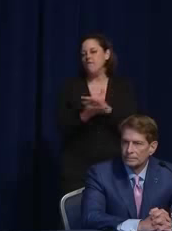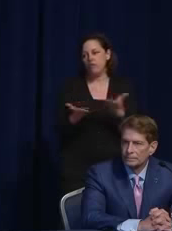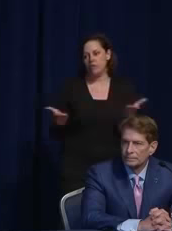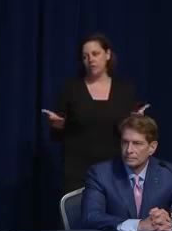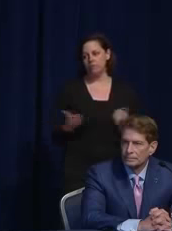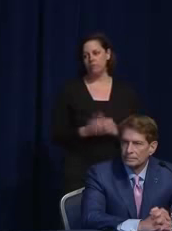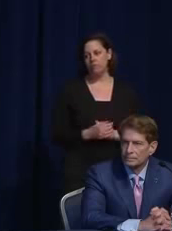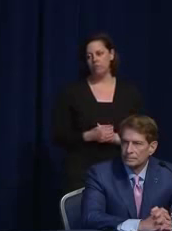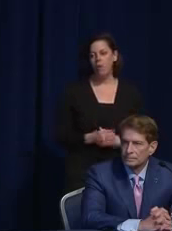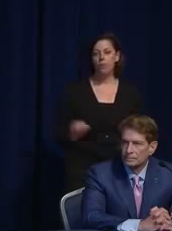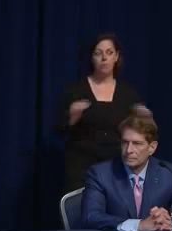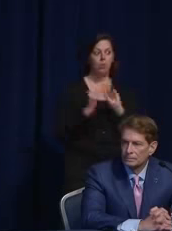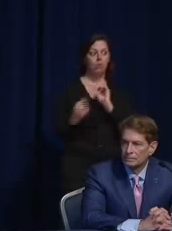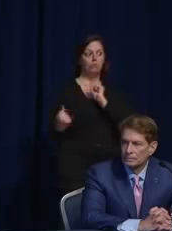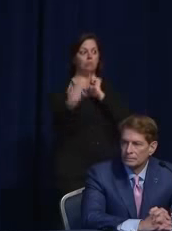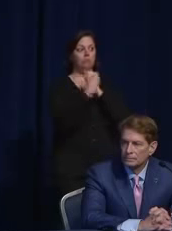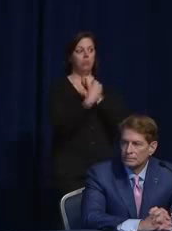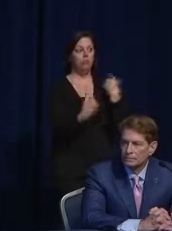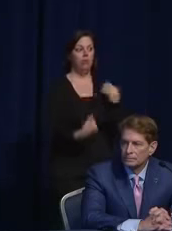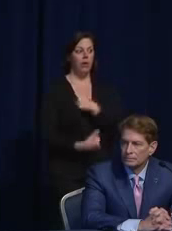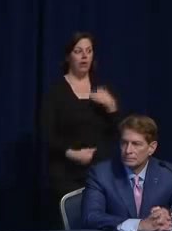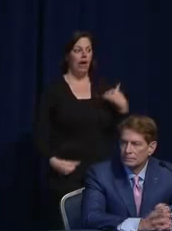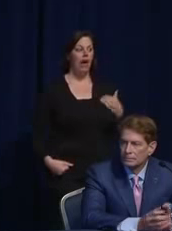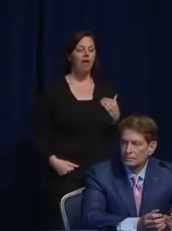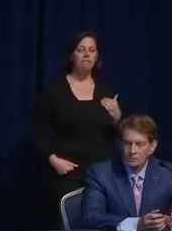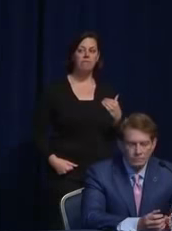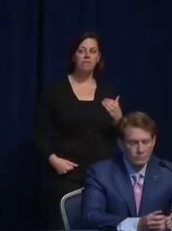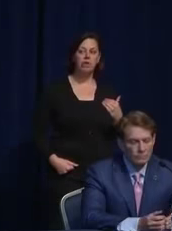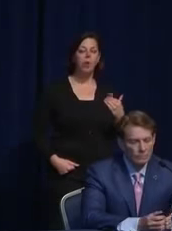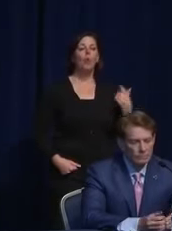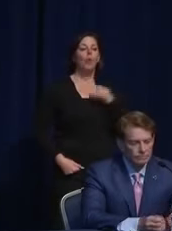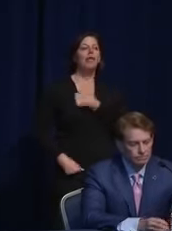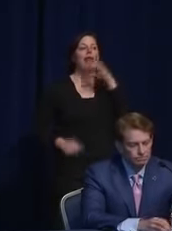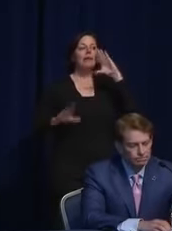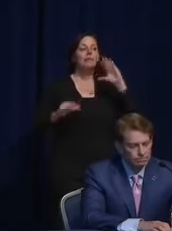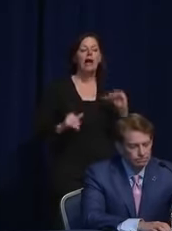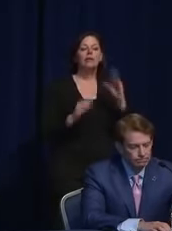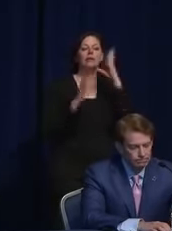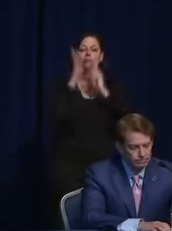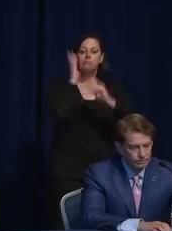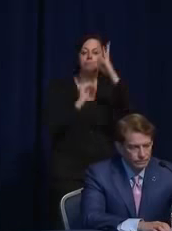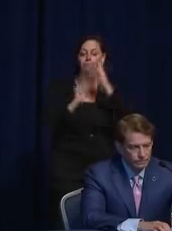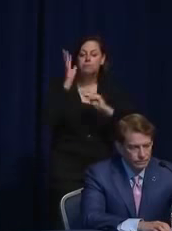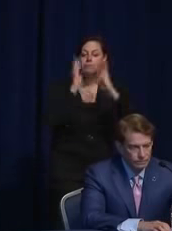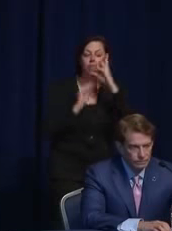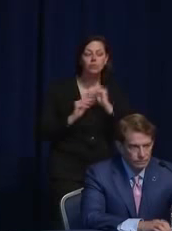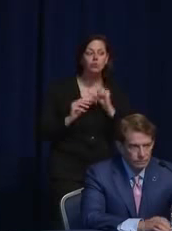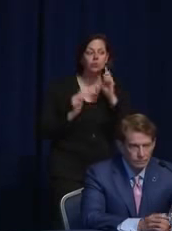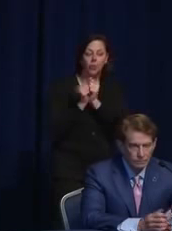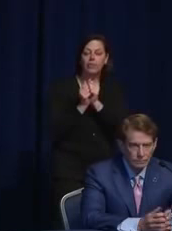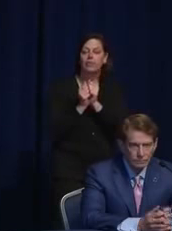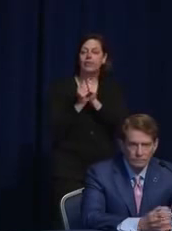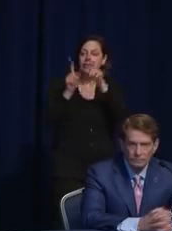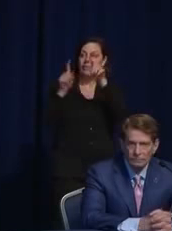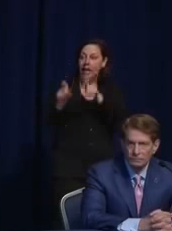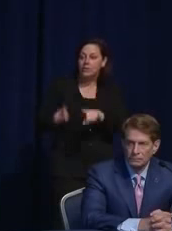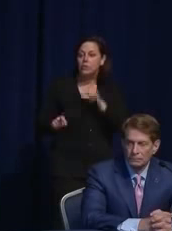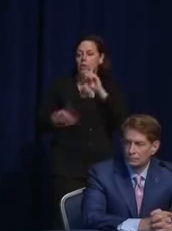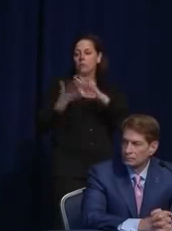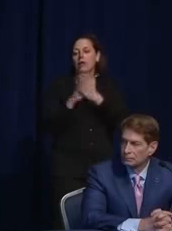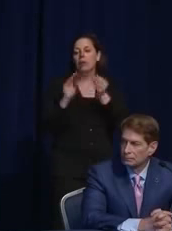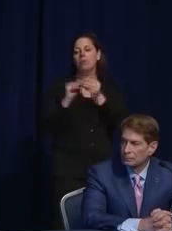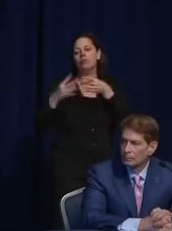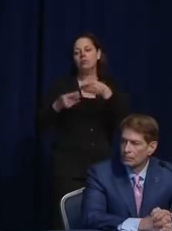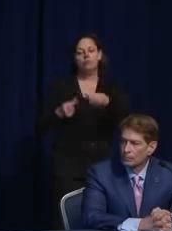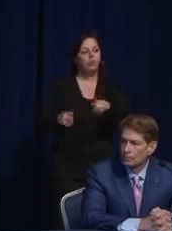helps us get more comfortable with, we're measuring both inputs and outputs here. And so